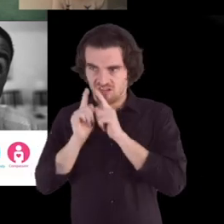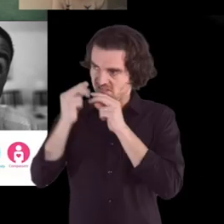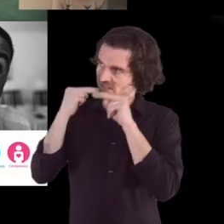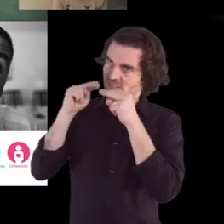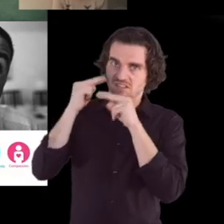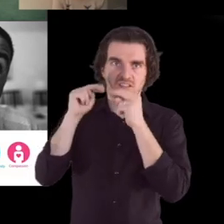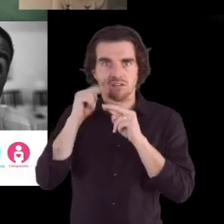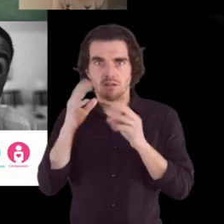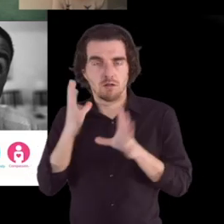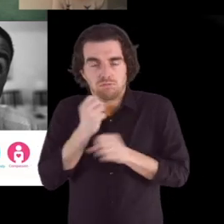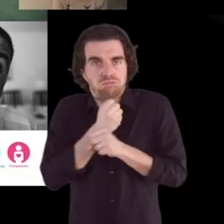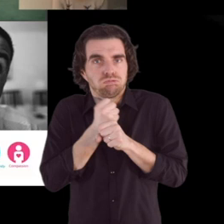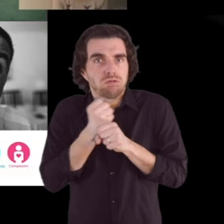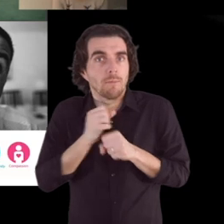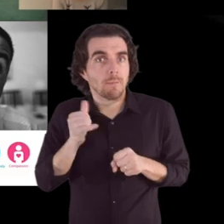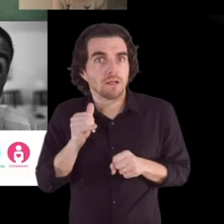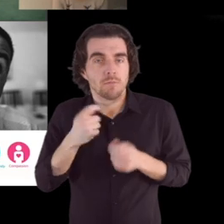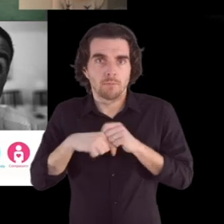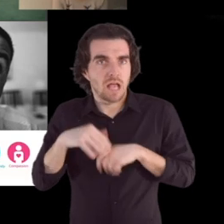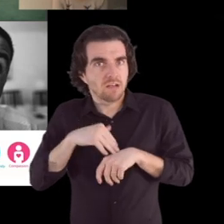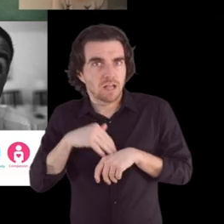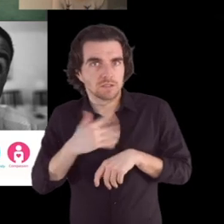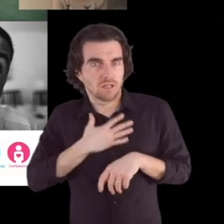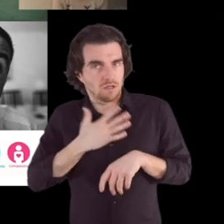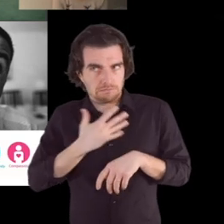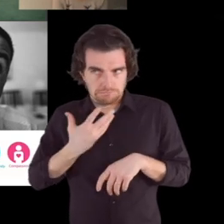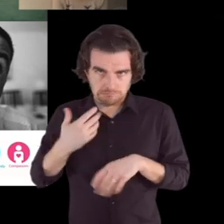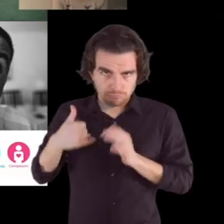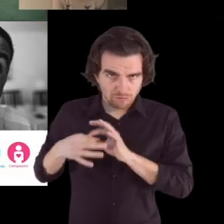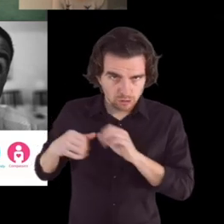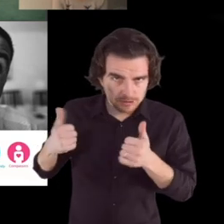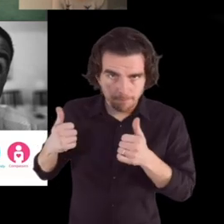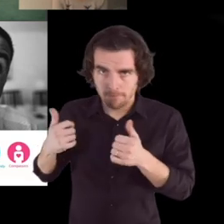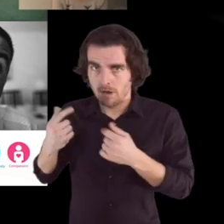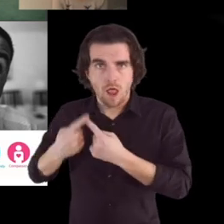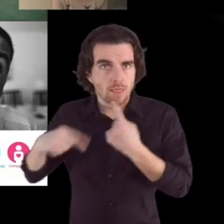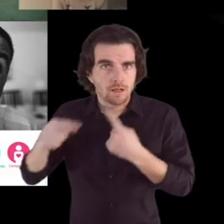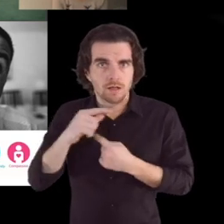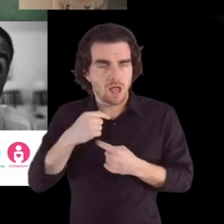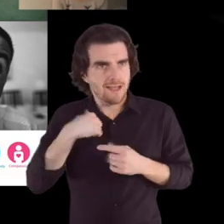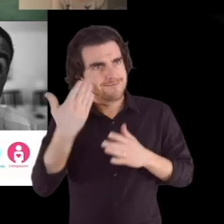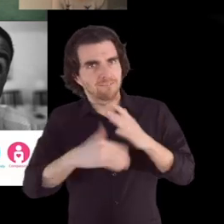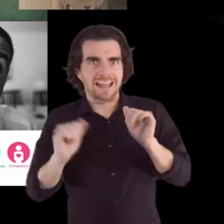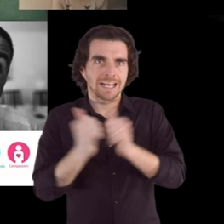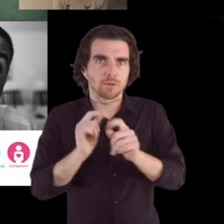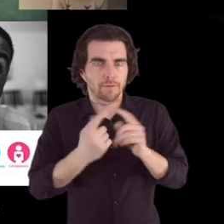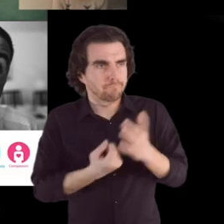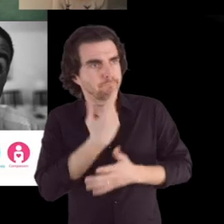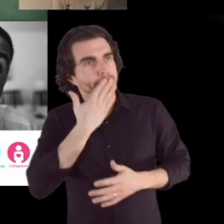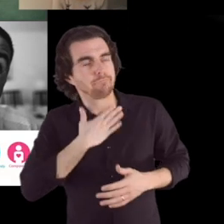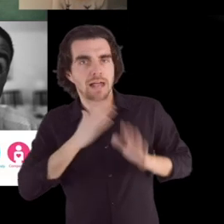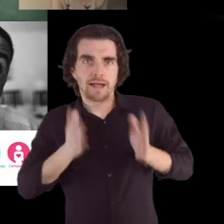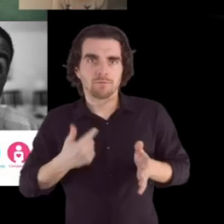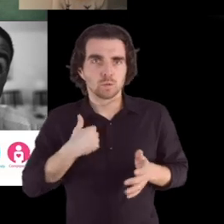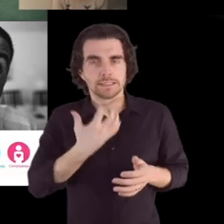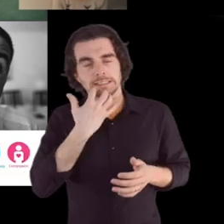global pandemic. And indeed, that has affected the quality of our relationship with others. We didn't sign up for this, and a lot of people are